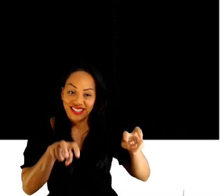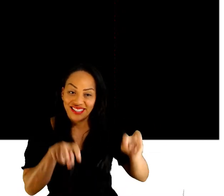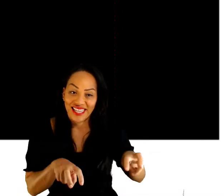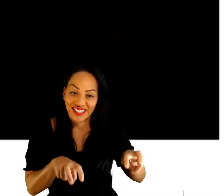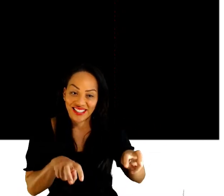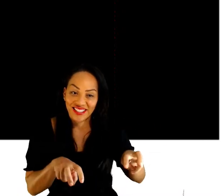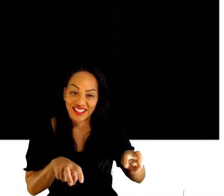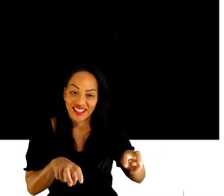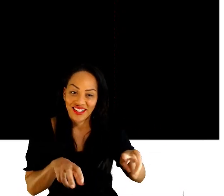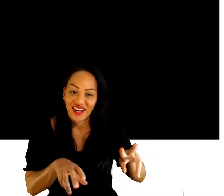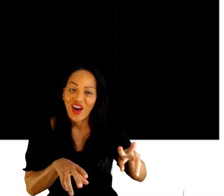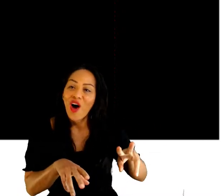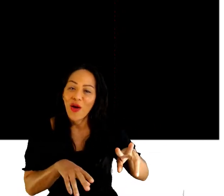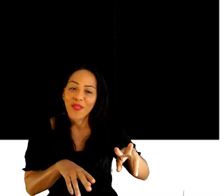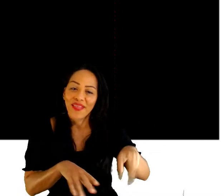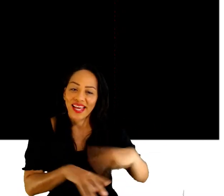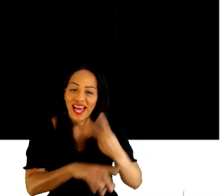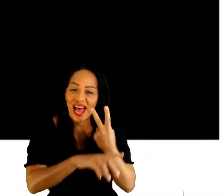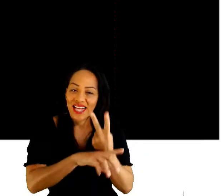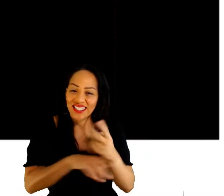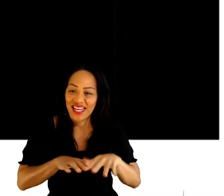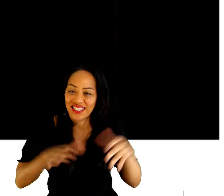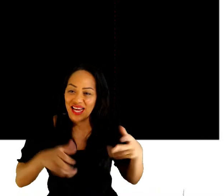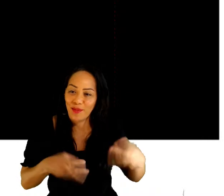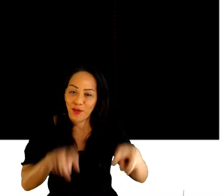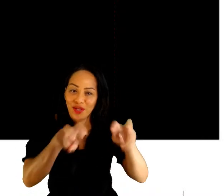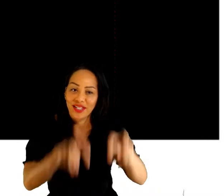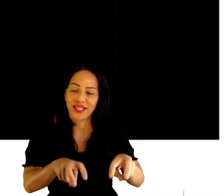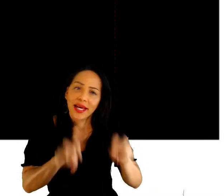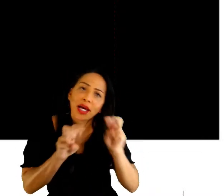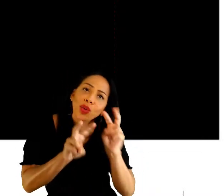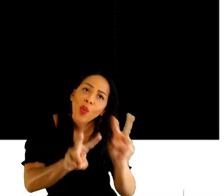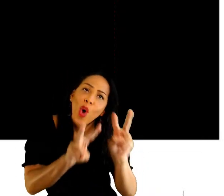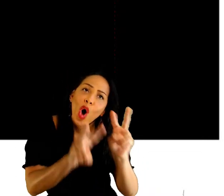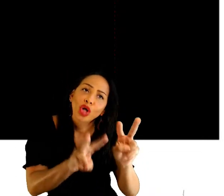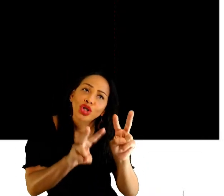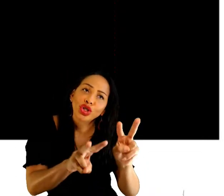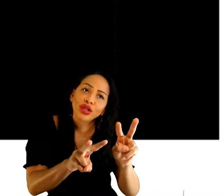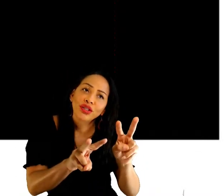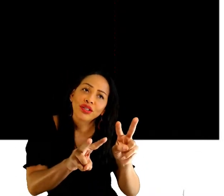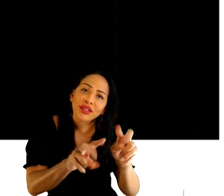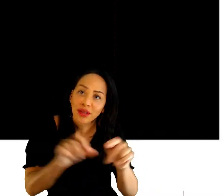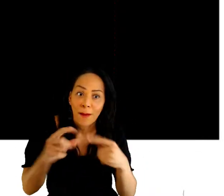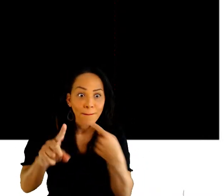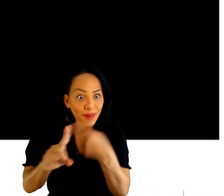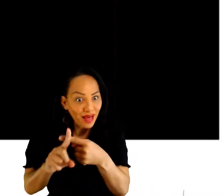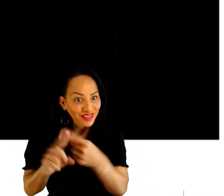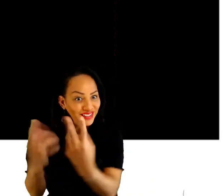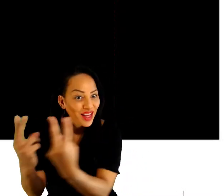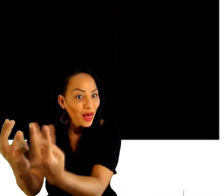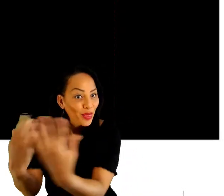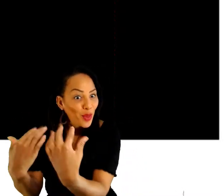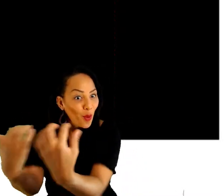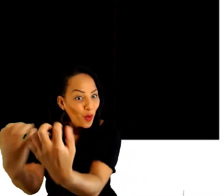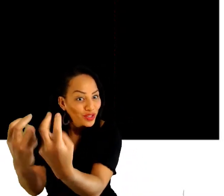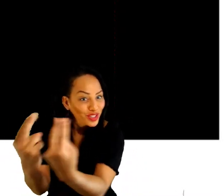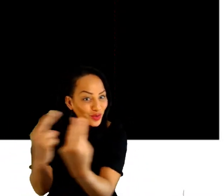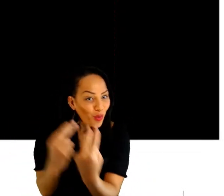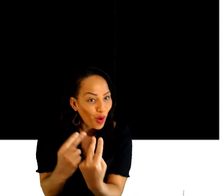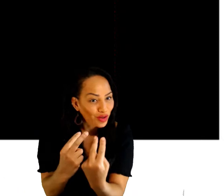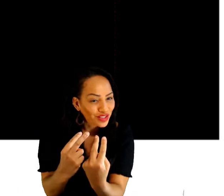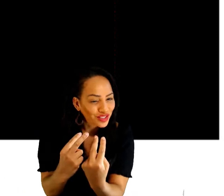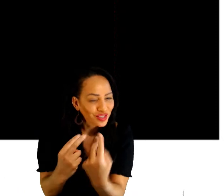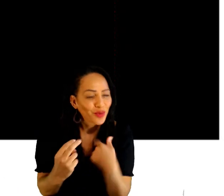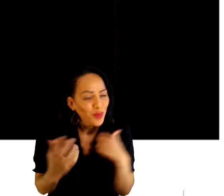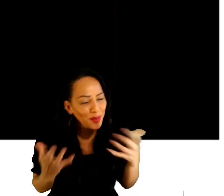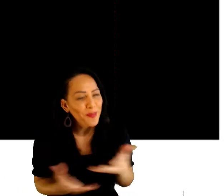a playfulness about watching who watches what when, to watch something with you, and definitely every time